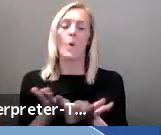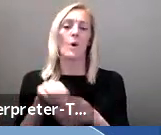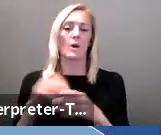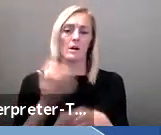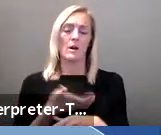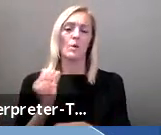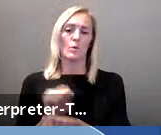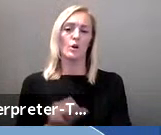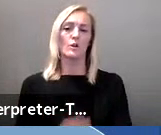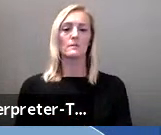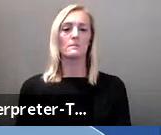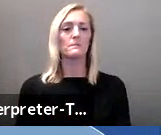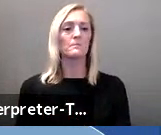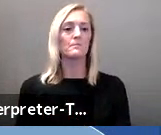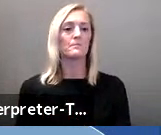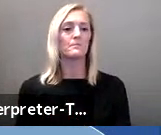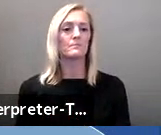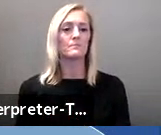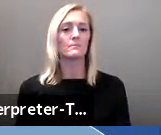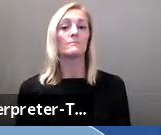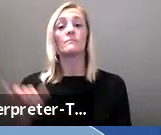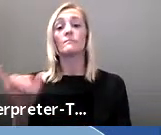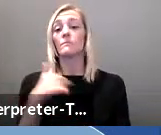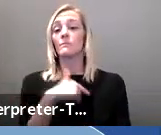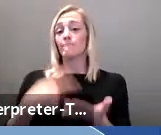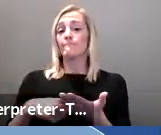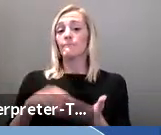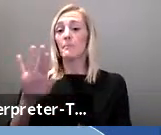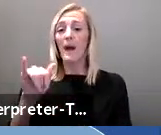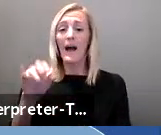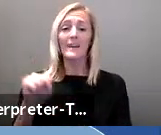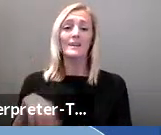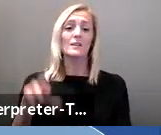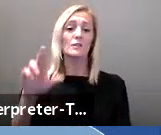talk about bias and racism and postpartum care. And